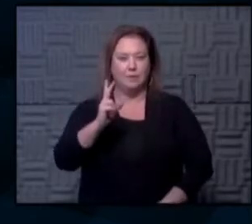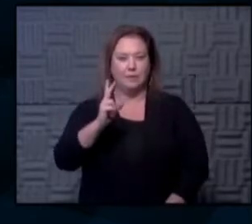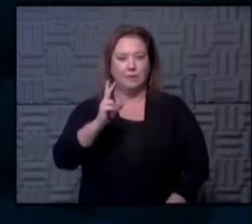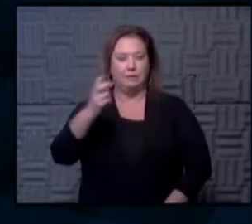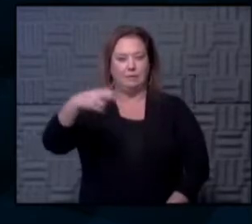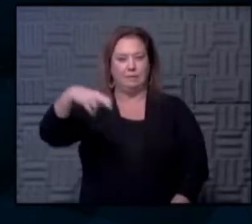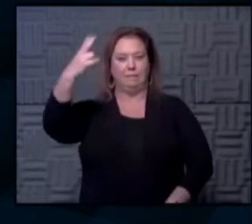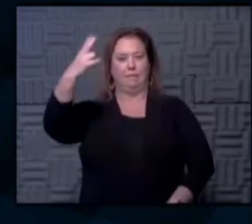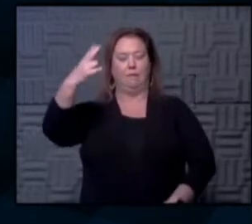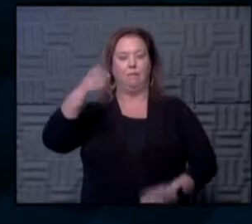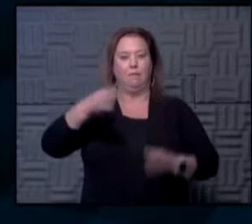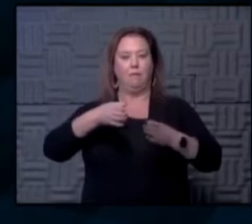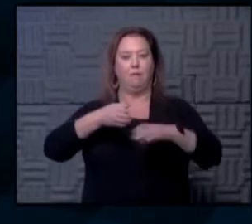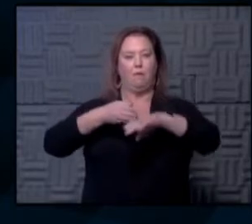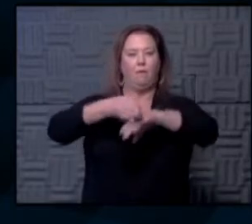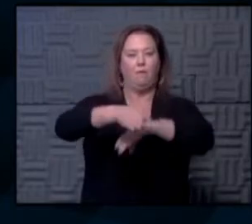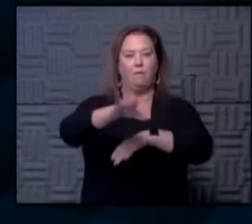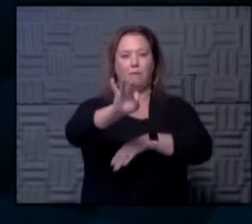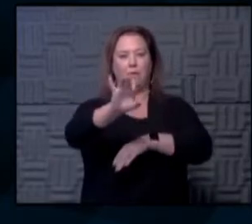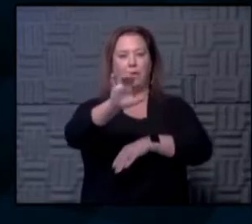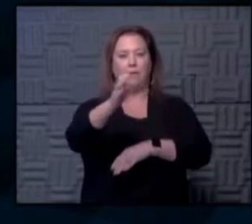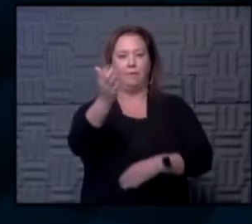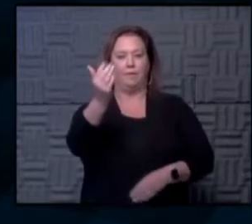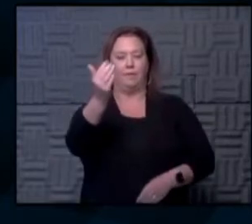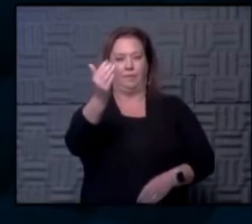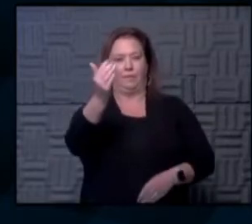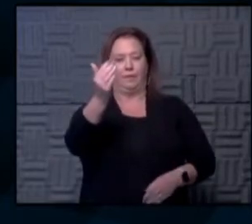remains high, over 915